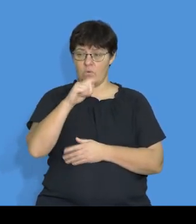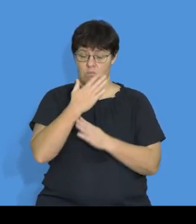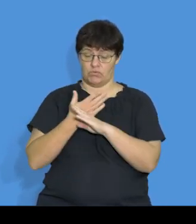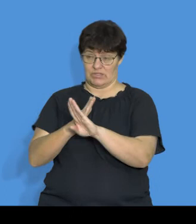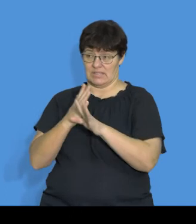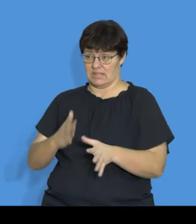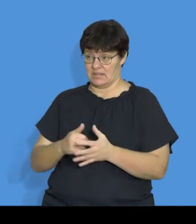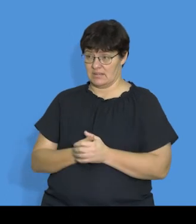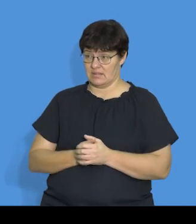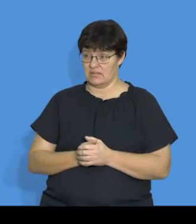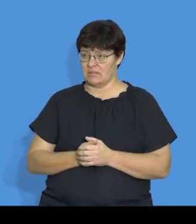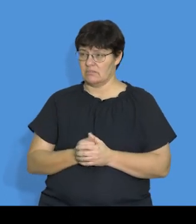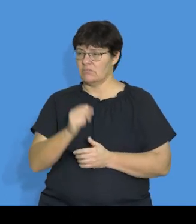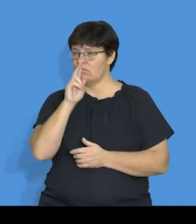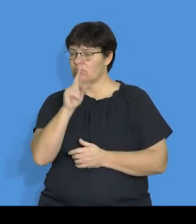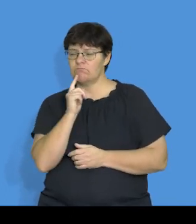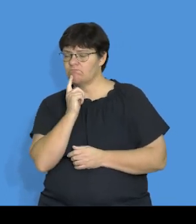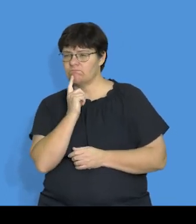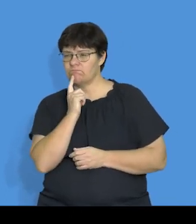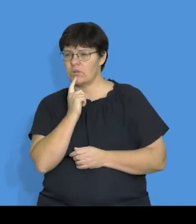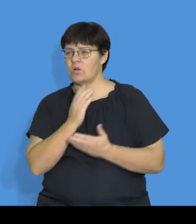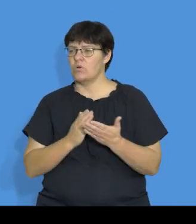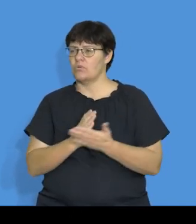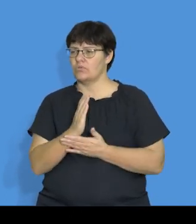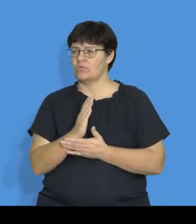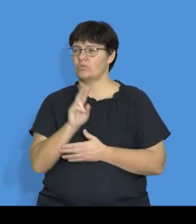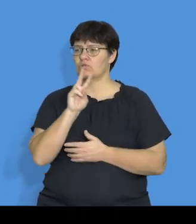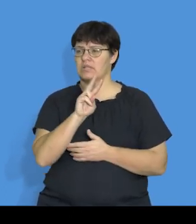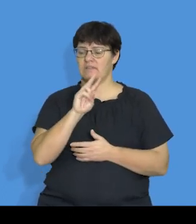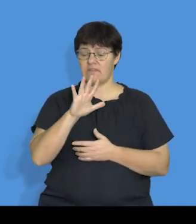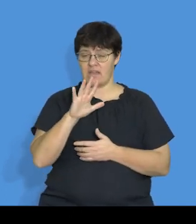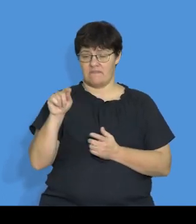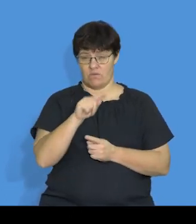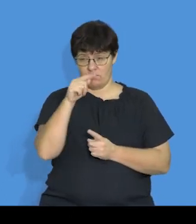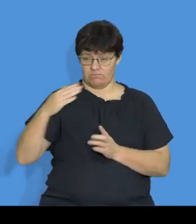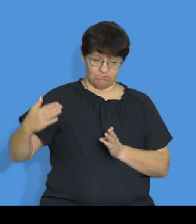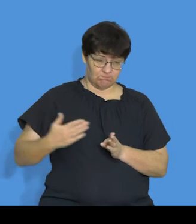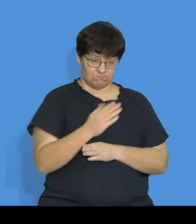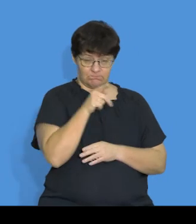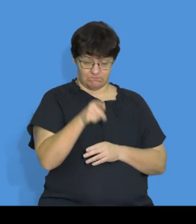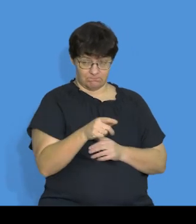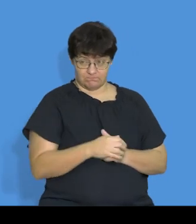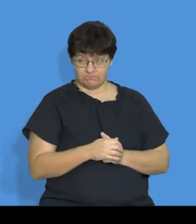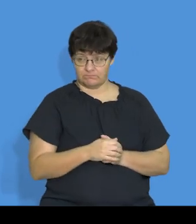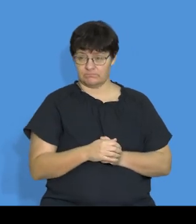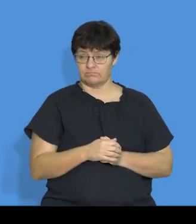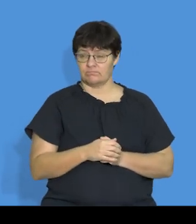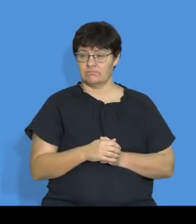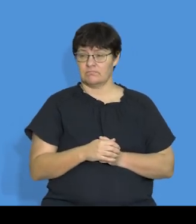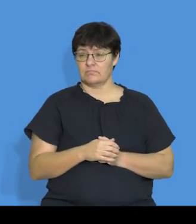words, we are looking for current that goes through the 25 ohm resistor, right? Let me just correct